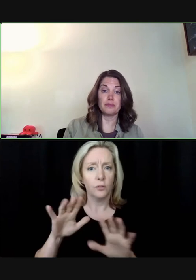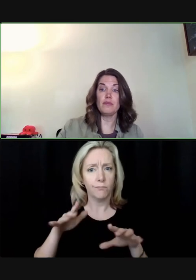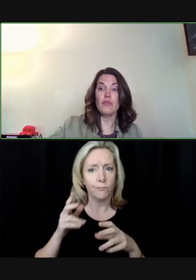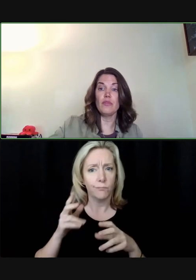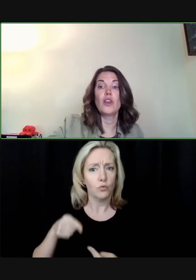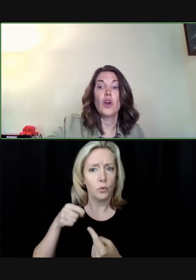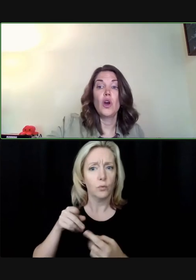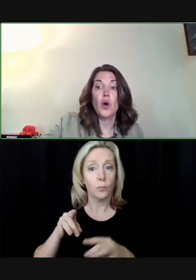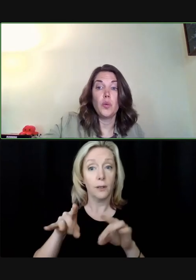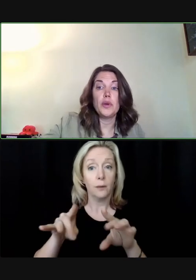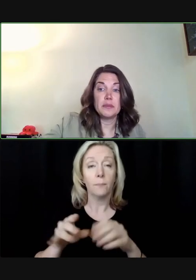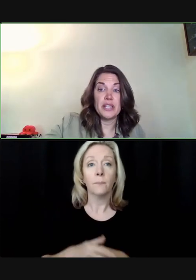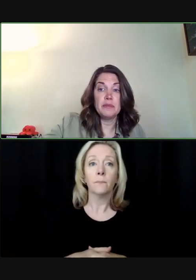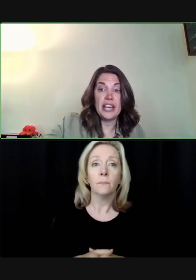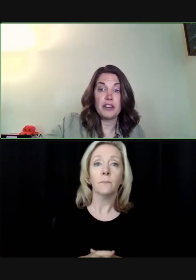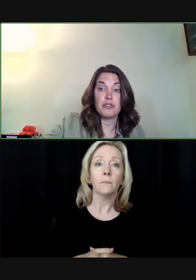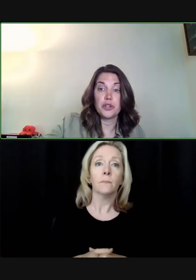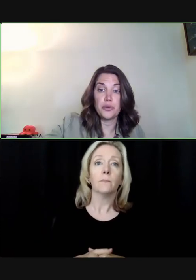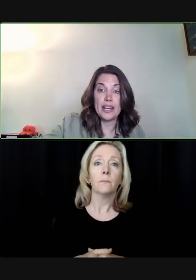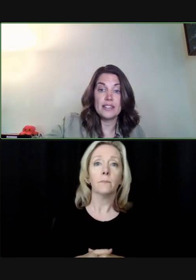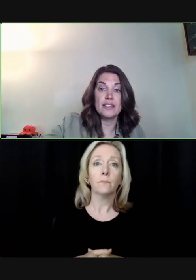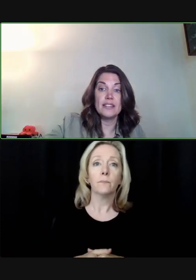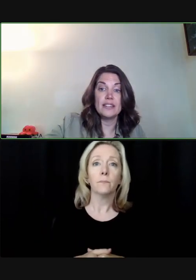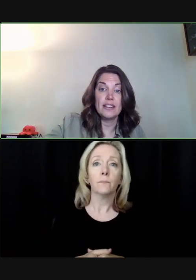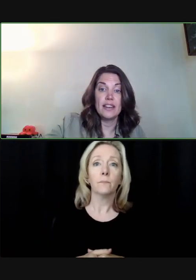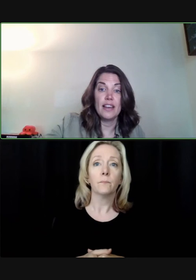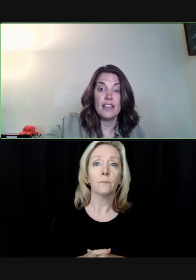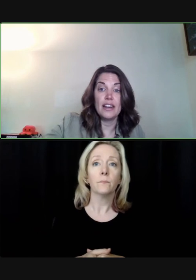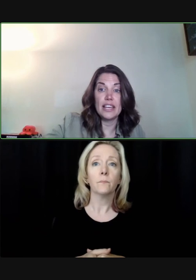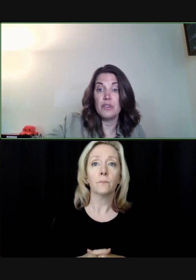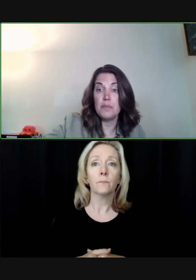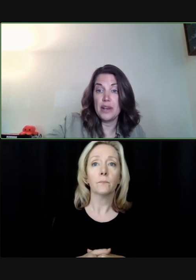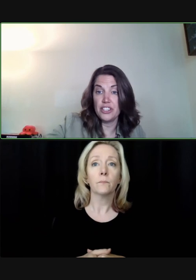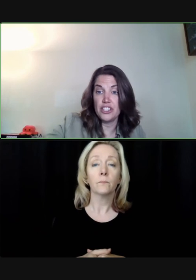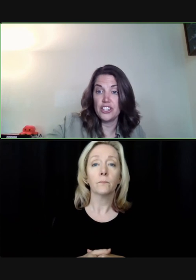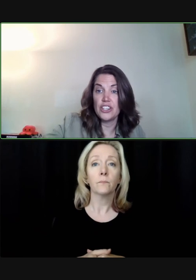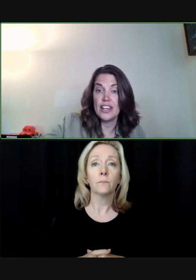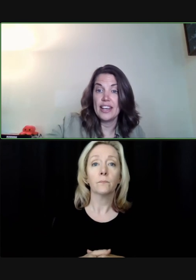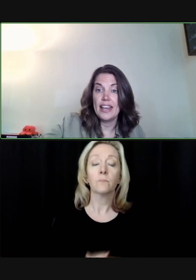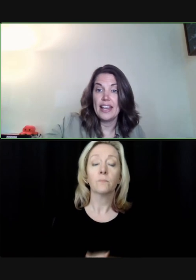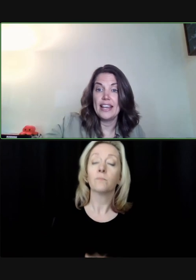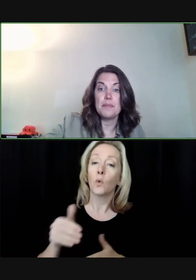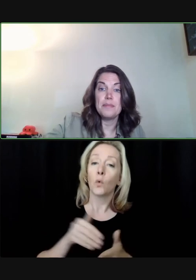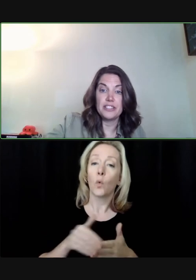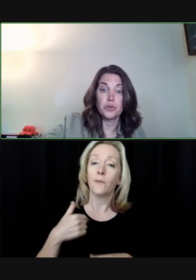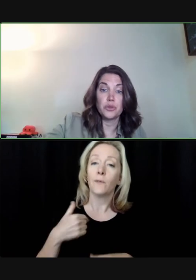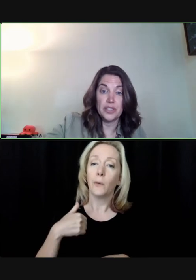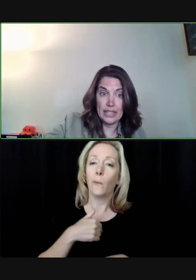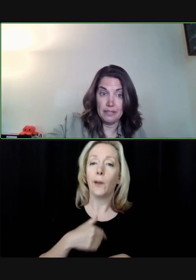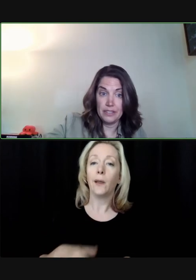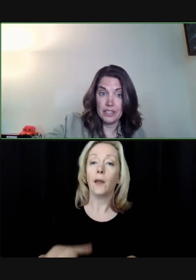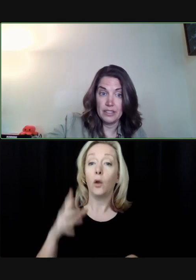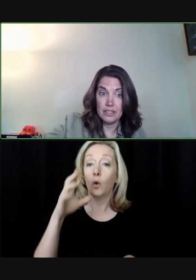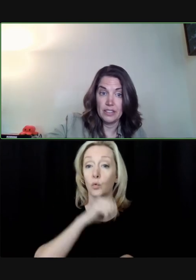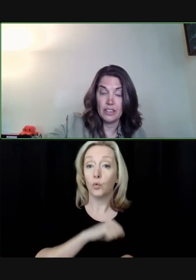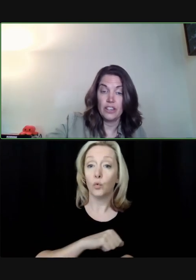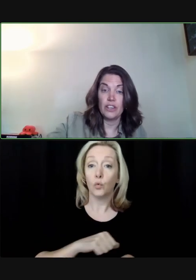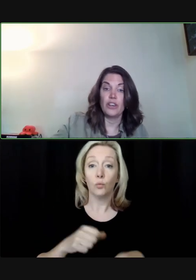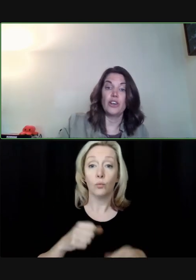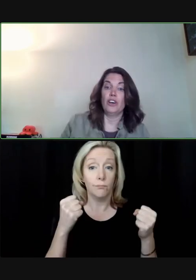there. We sometimes take for granted that a given message is a message